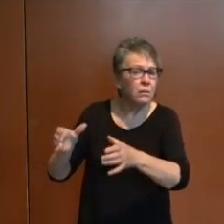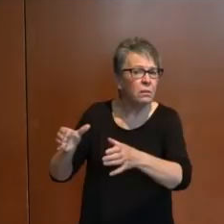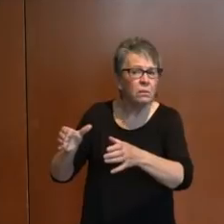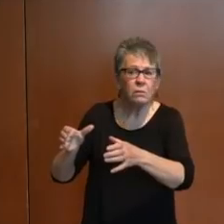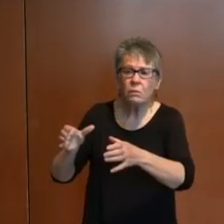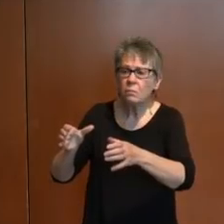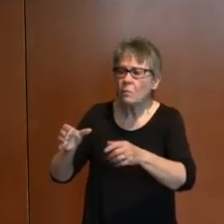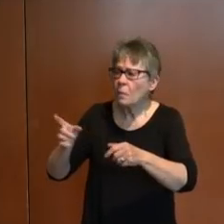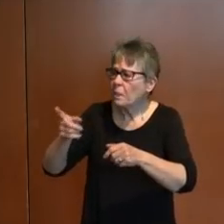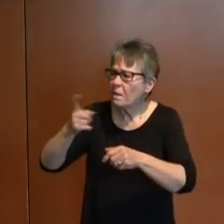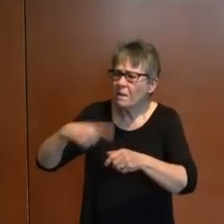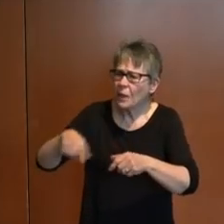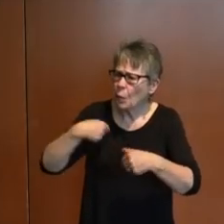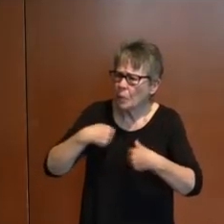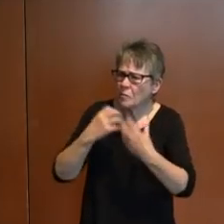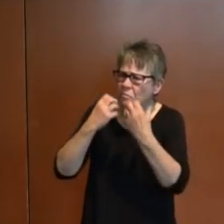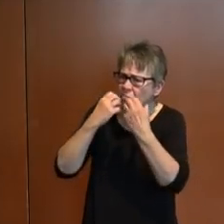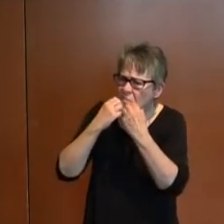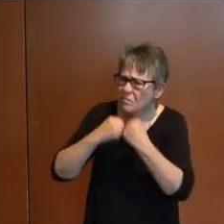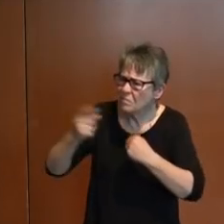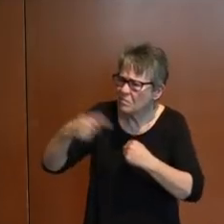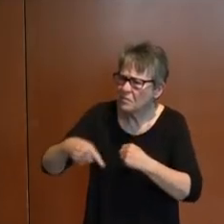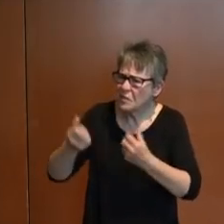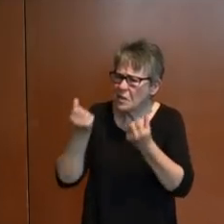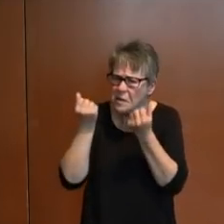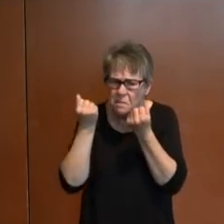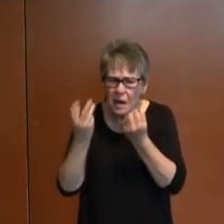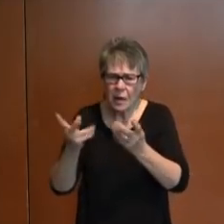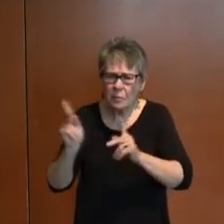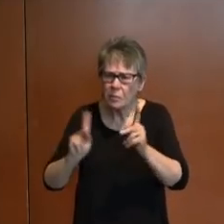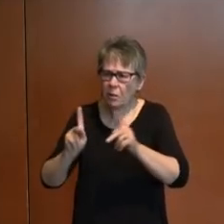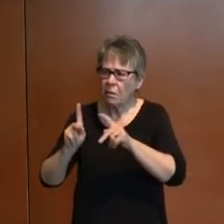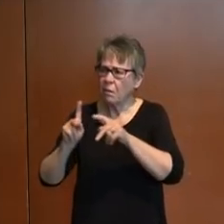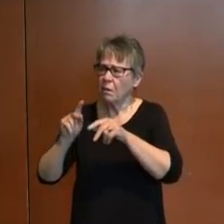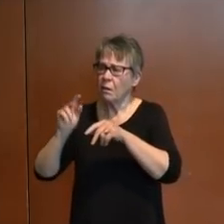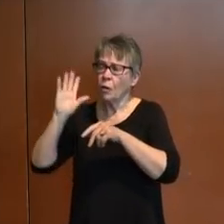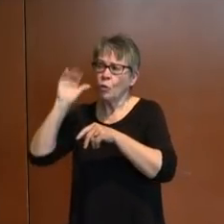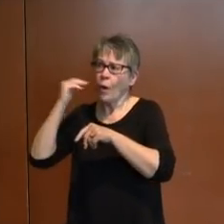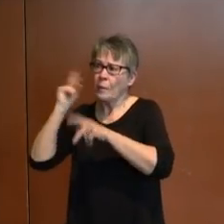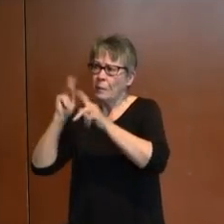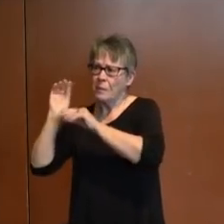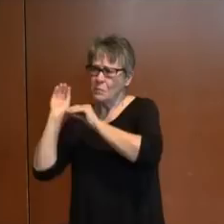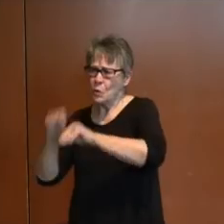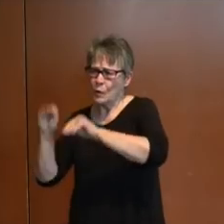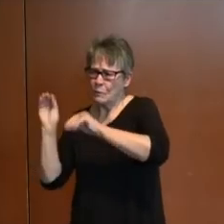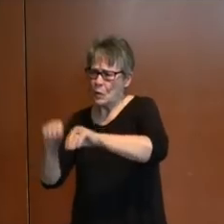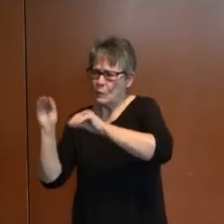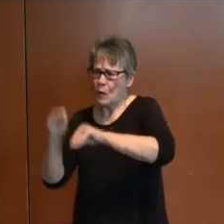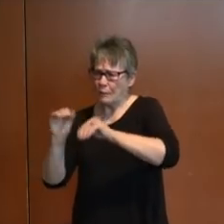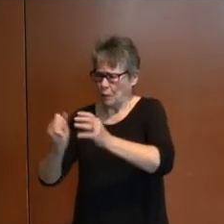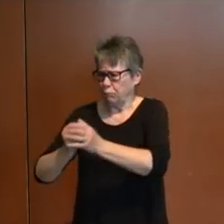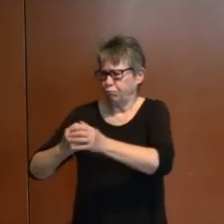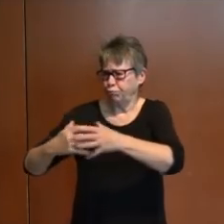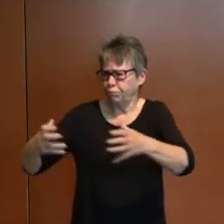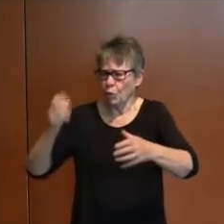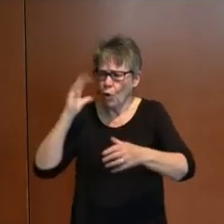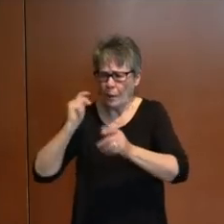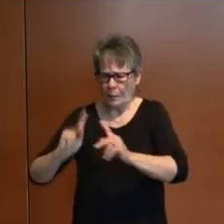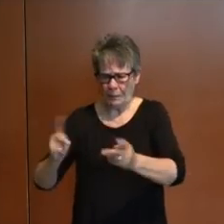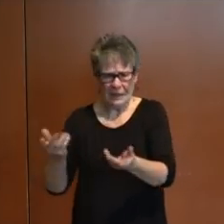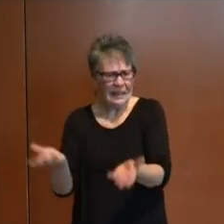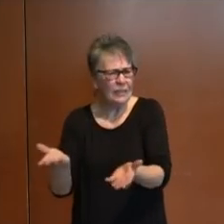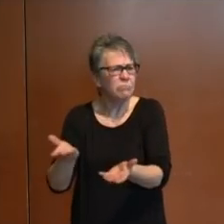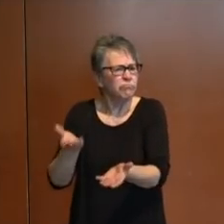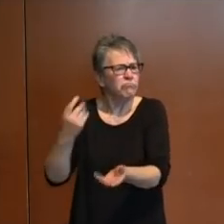cherished as well as one of the fastest growing. I was on last night with leadership of the Jewish community in